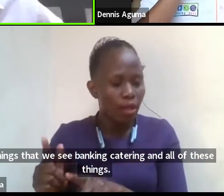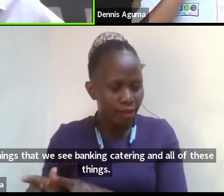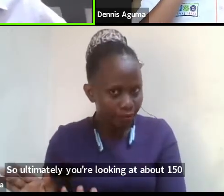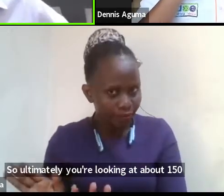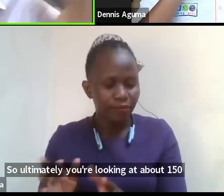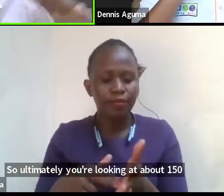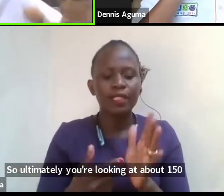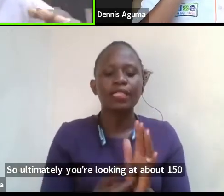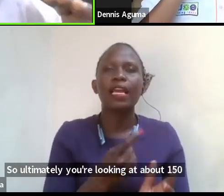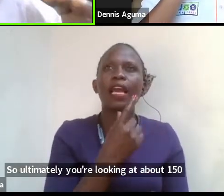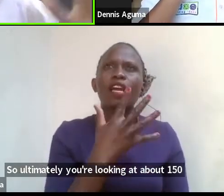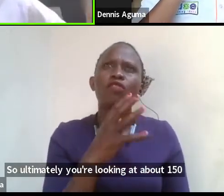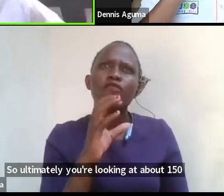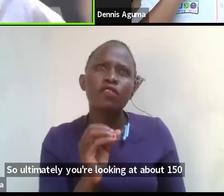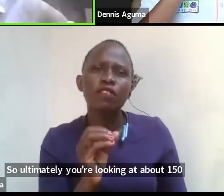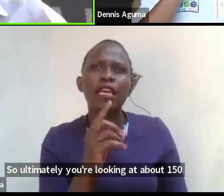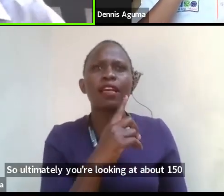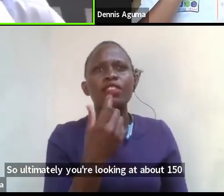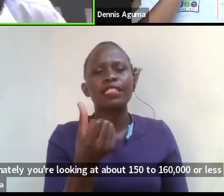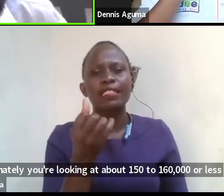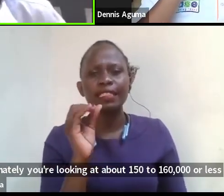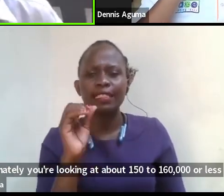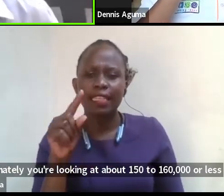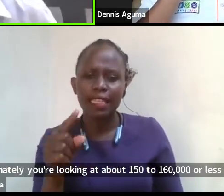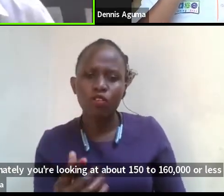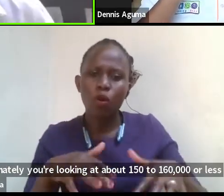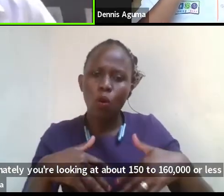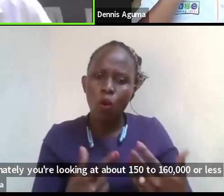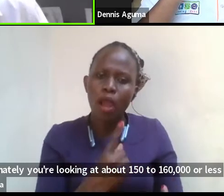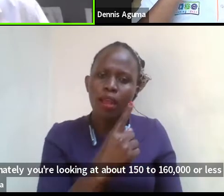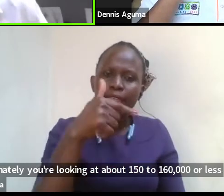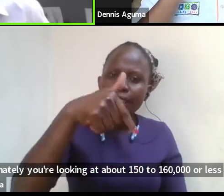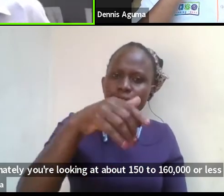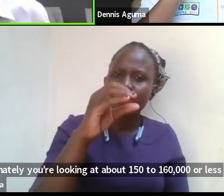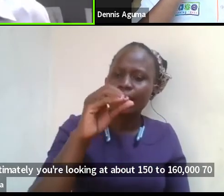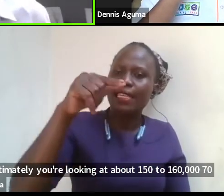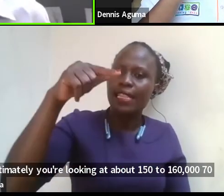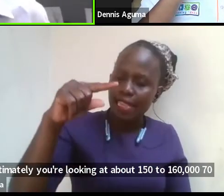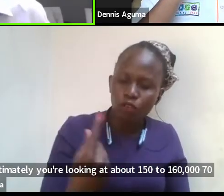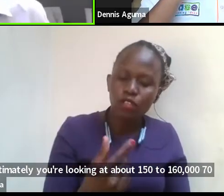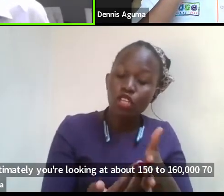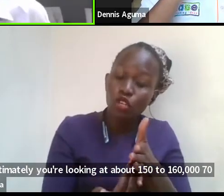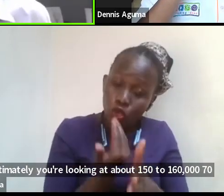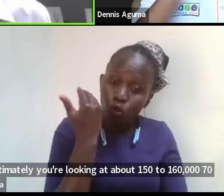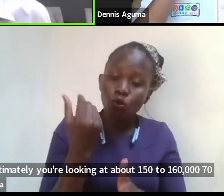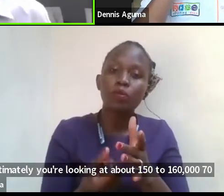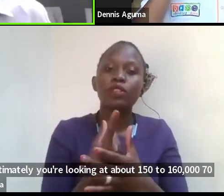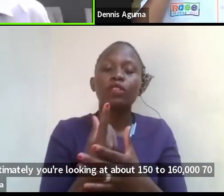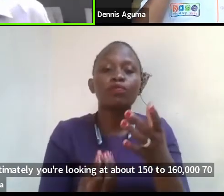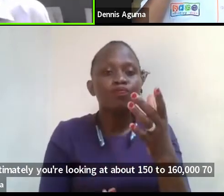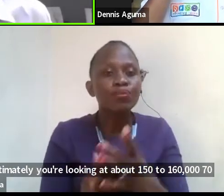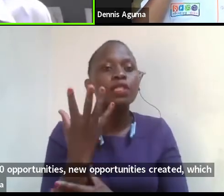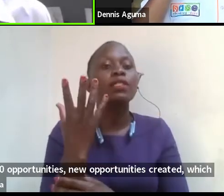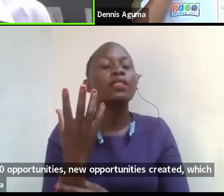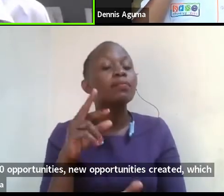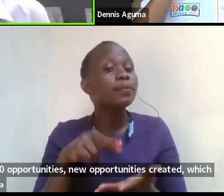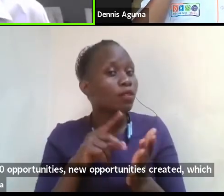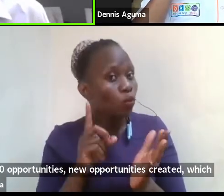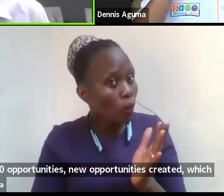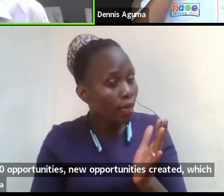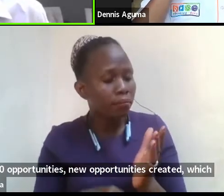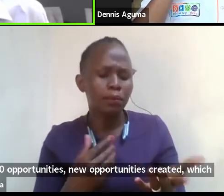150 to 160,000 or 170,000 opportunities, new opportunities created, which means it might not be